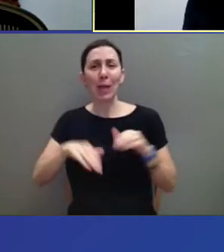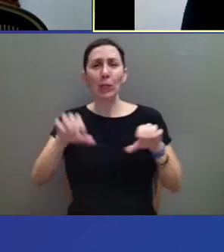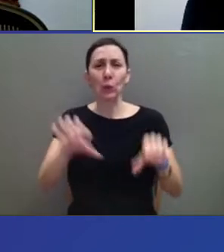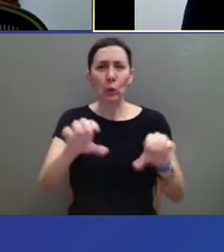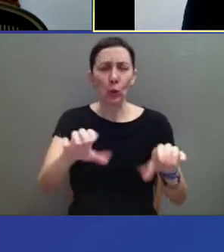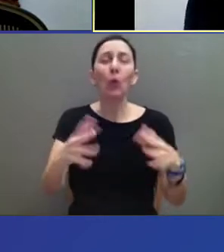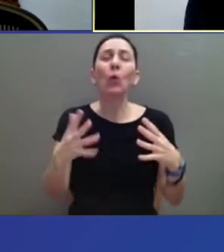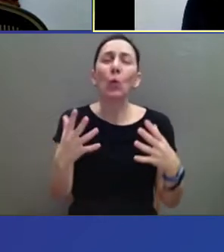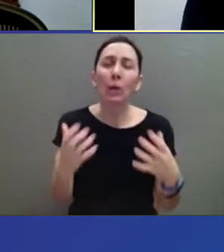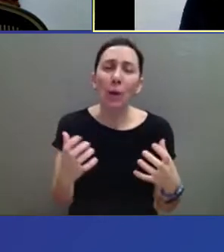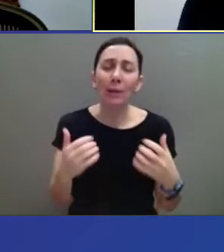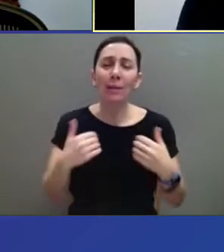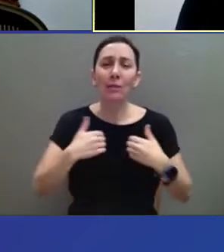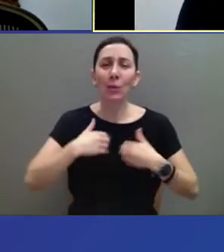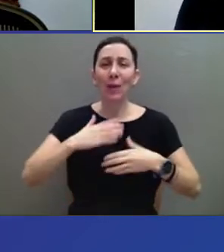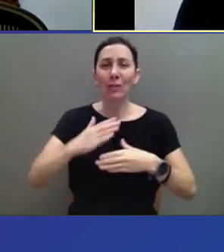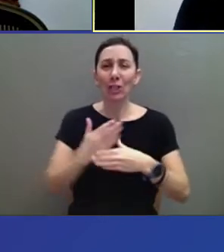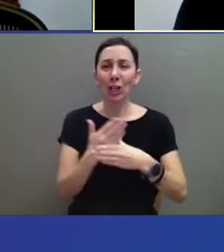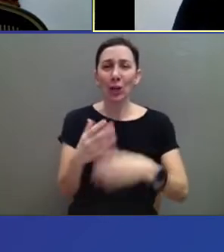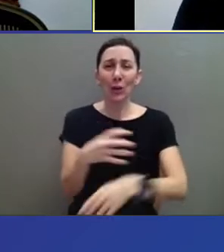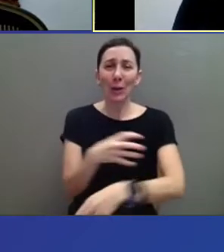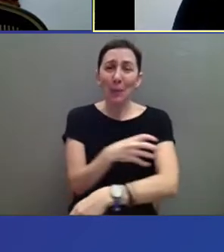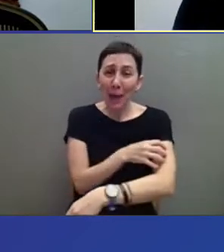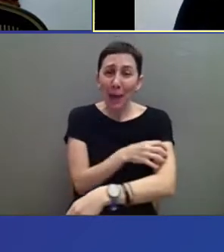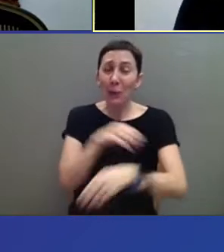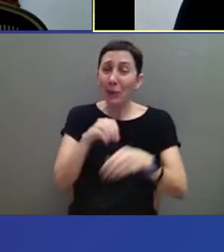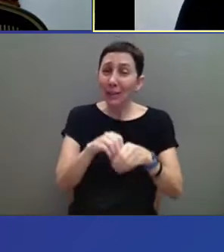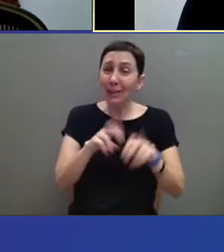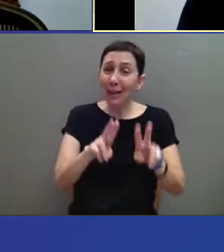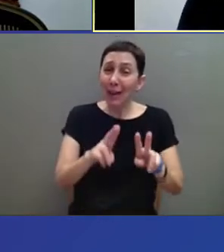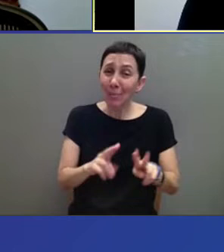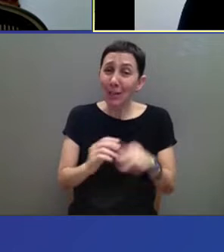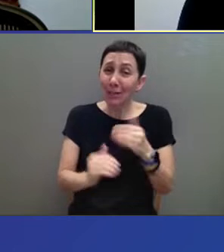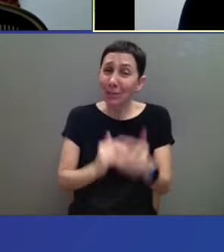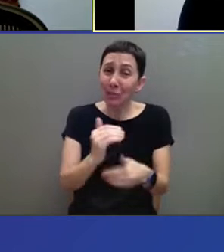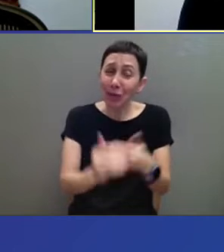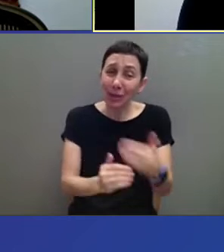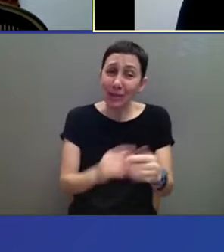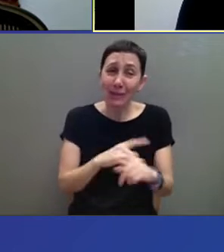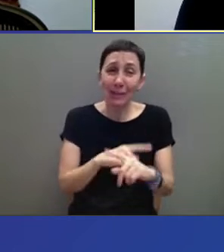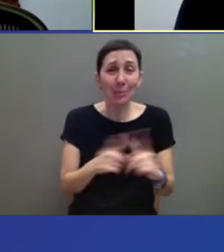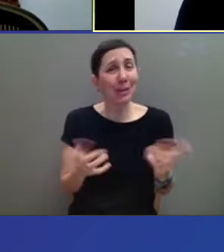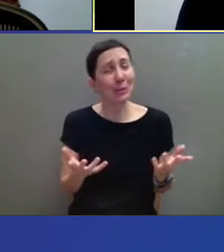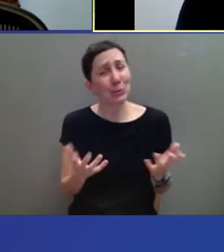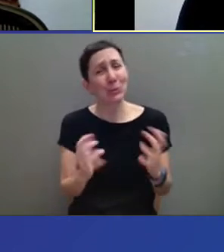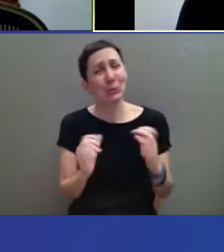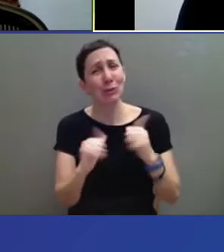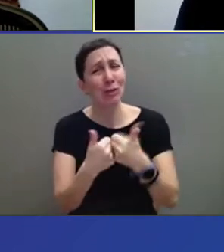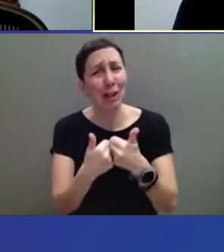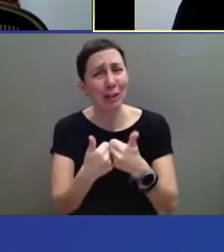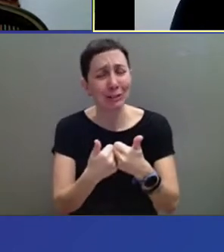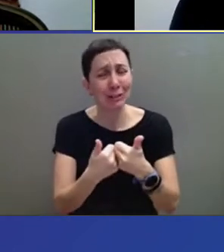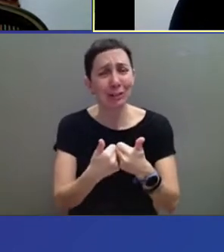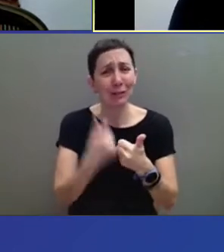shared power within an application process, but has proven a little bit more difficult for some